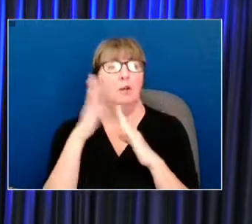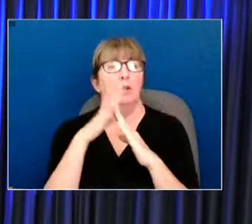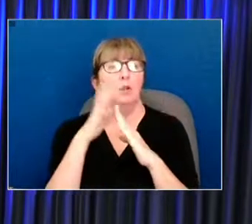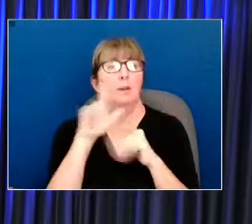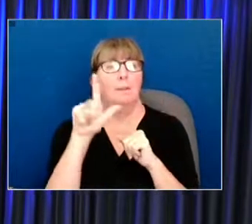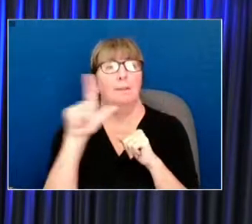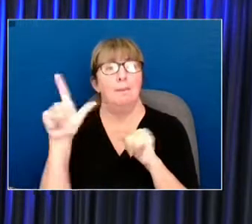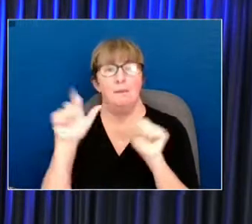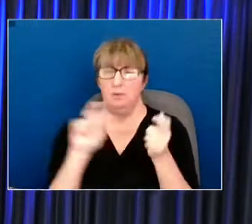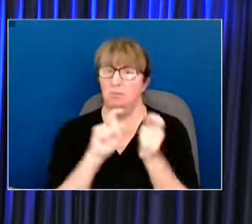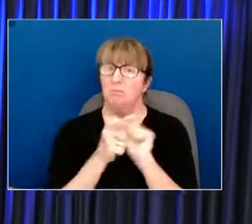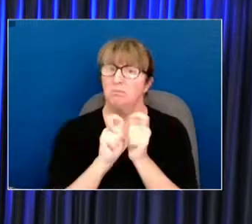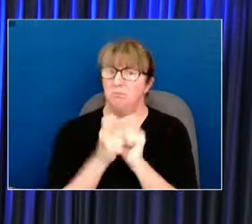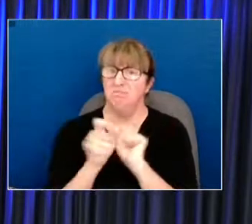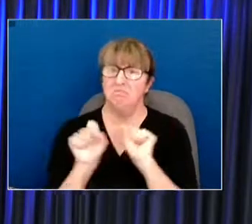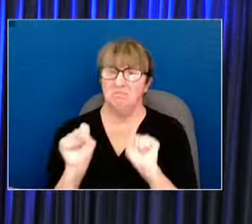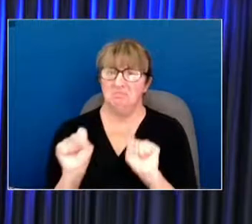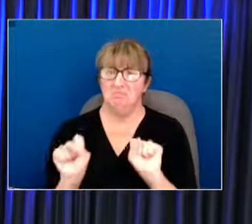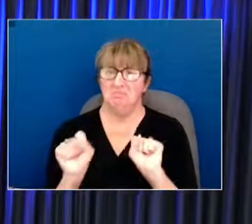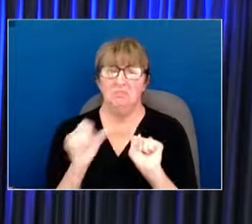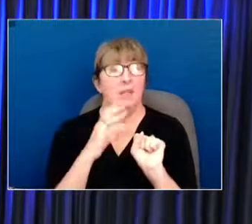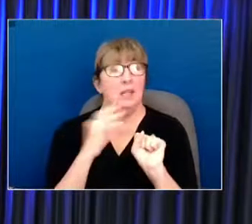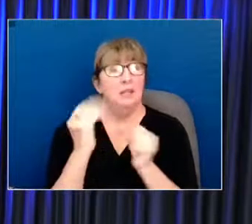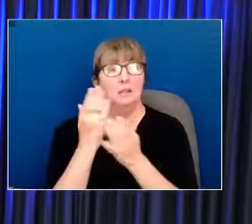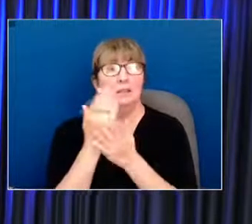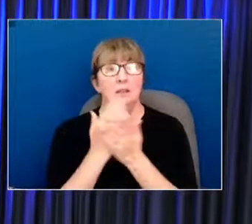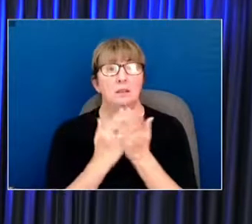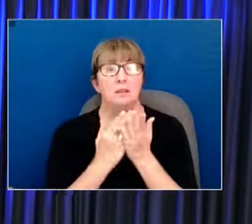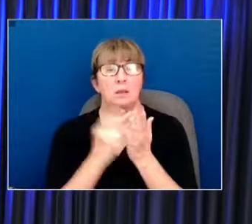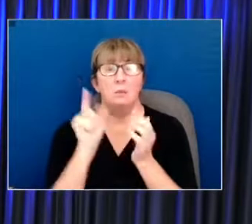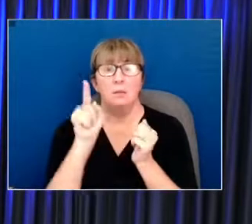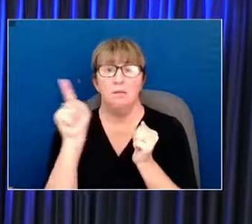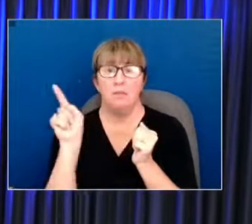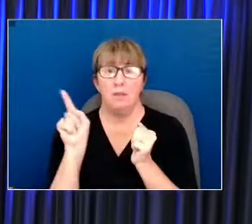be changed. Also, some of the